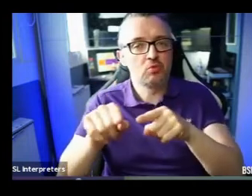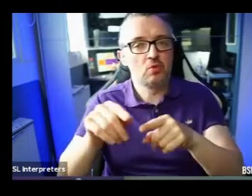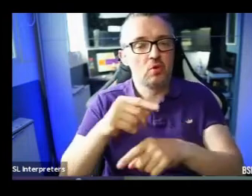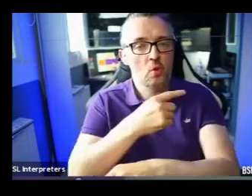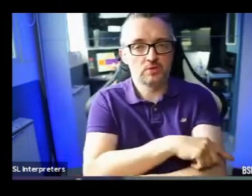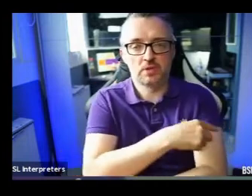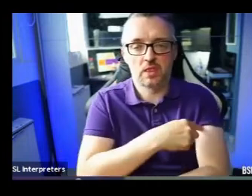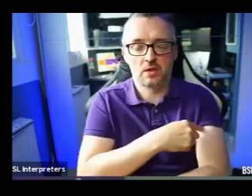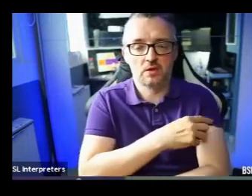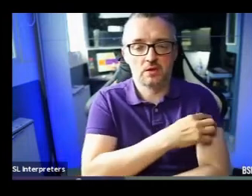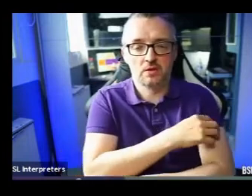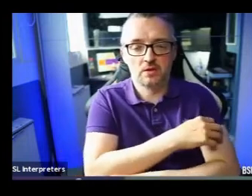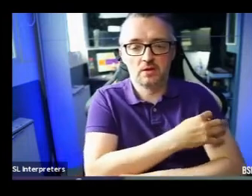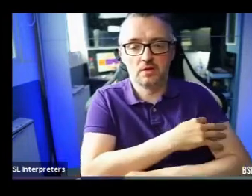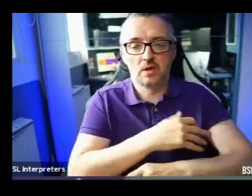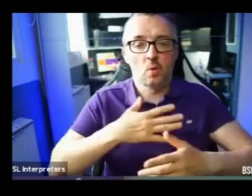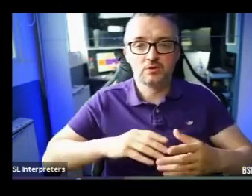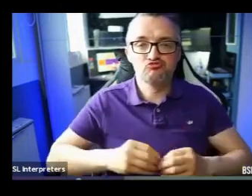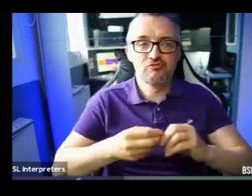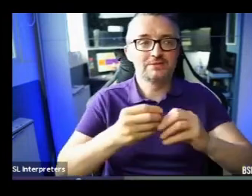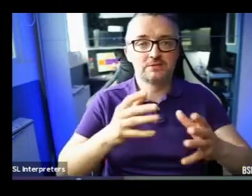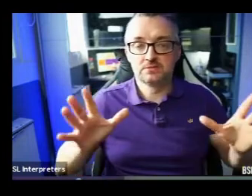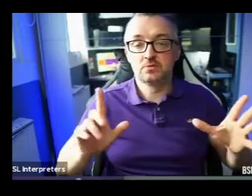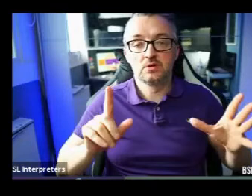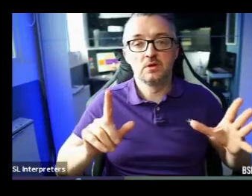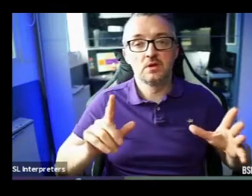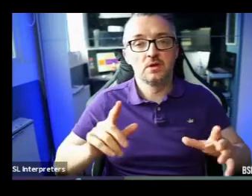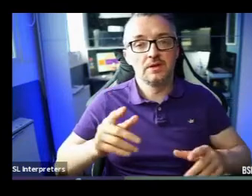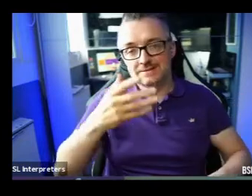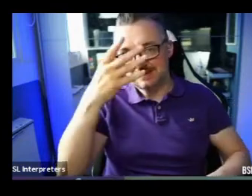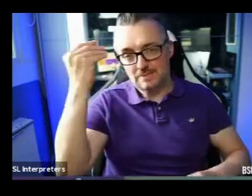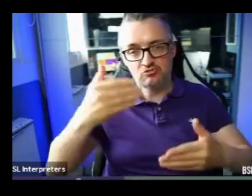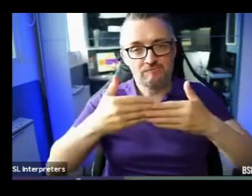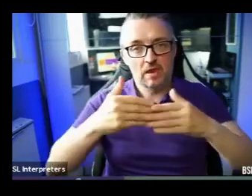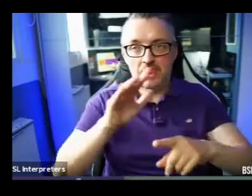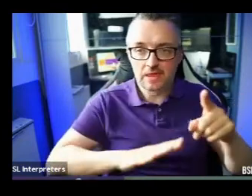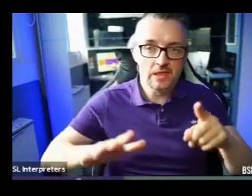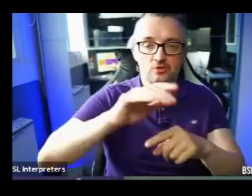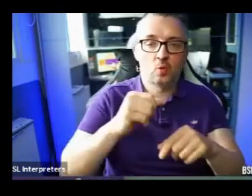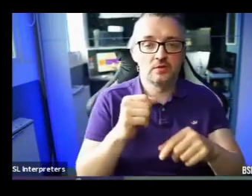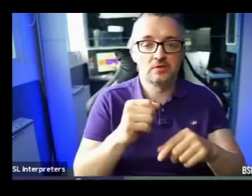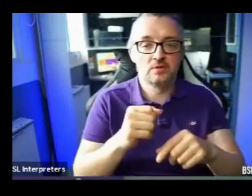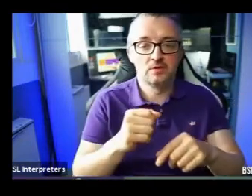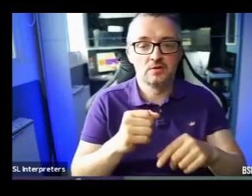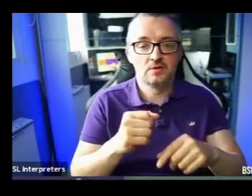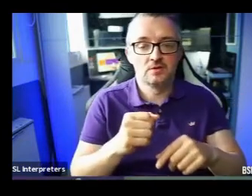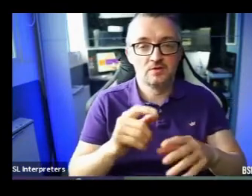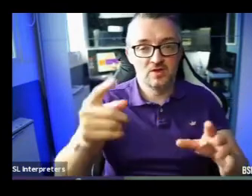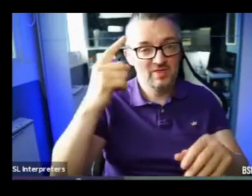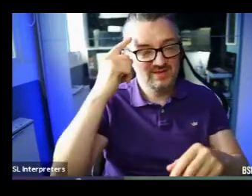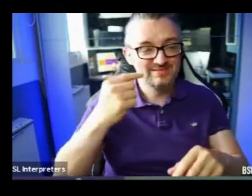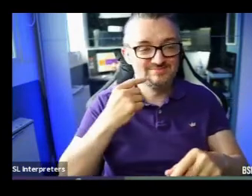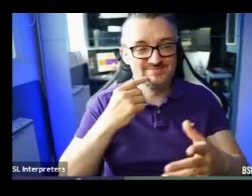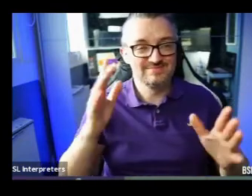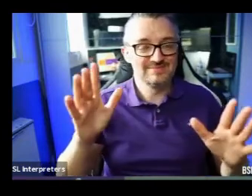and indeed beneath that, this desire to create a dementia-friendly Scotland. And you would think that it isn't too much to